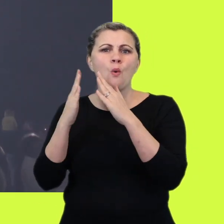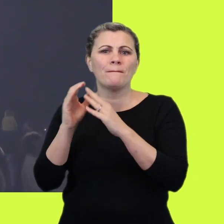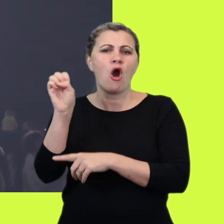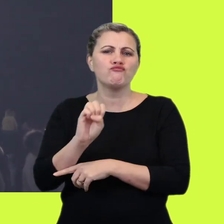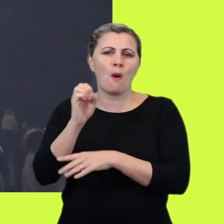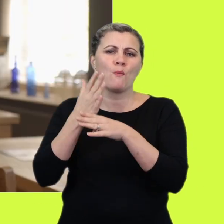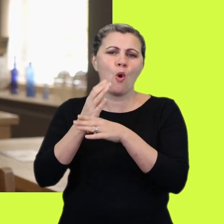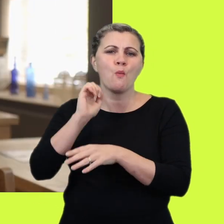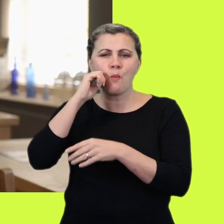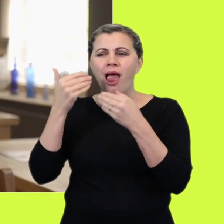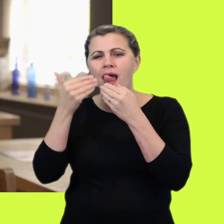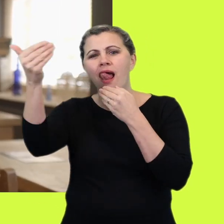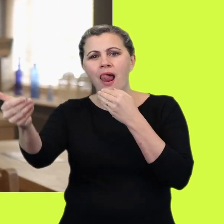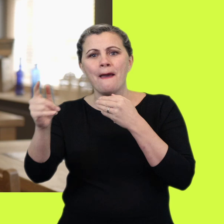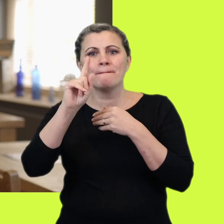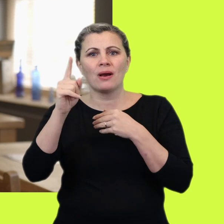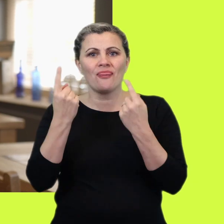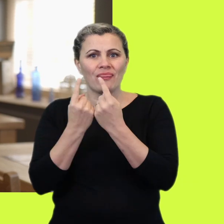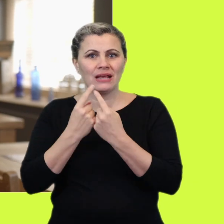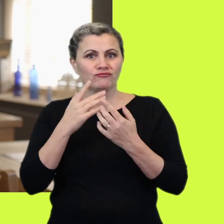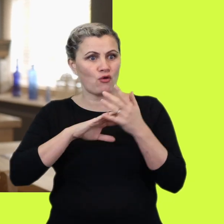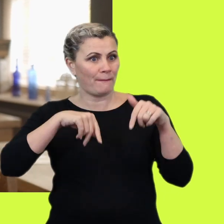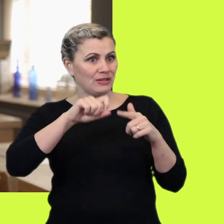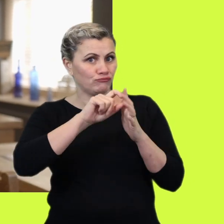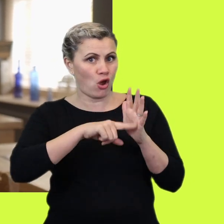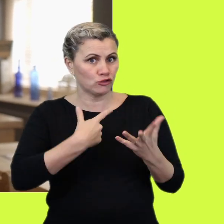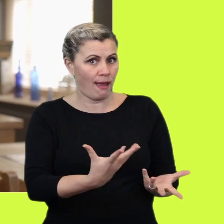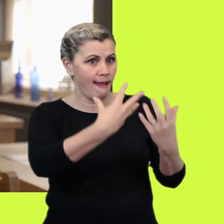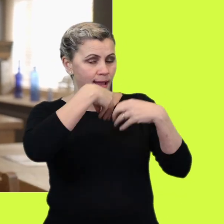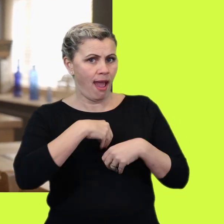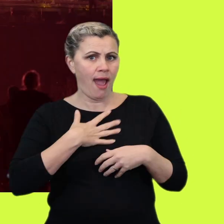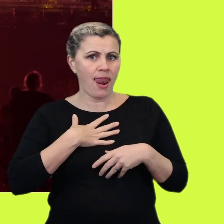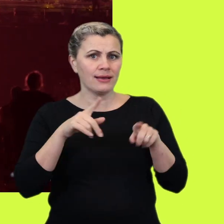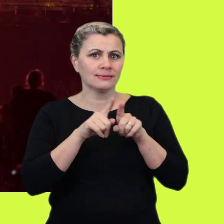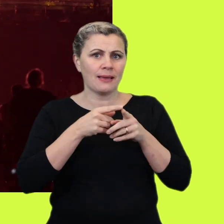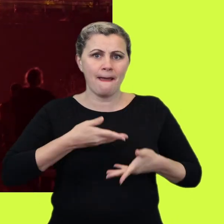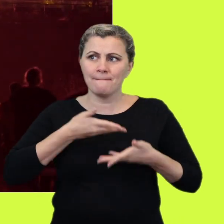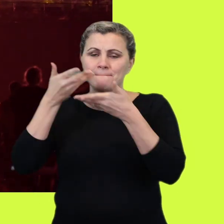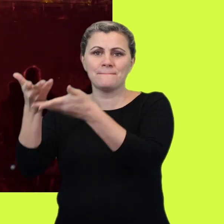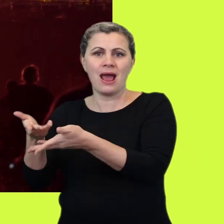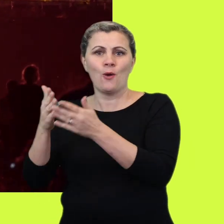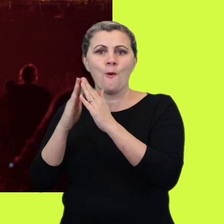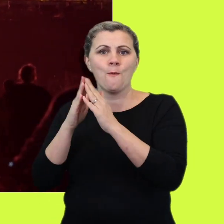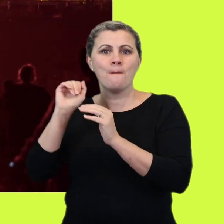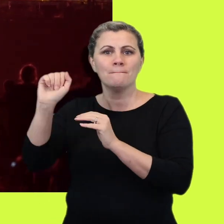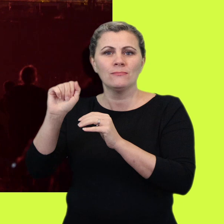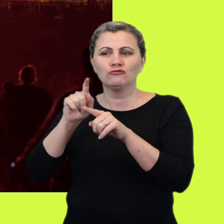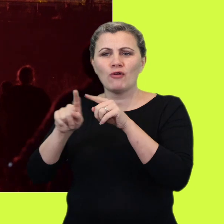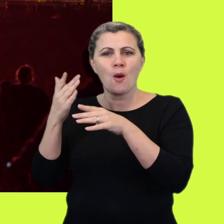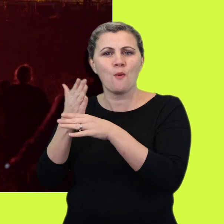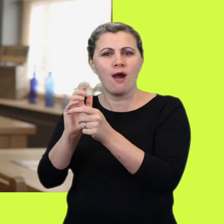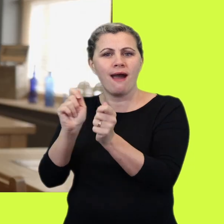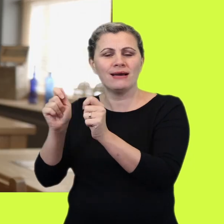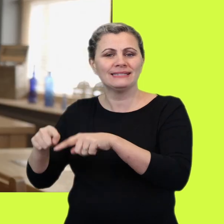as well. Things that I can take from this project and how I'd like to apply those to settings back home where the system does work